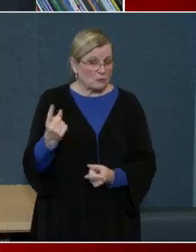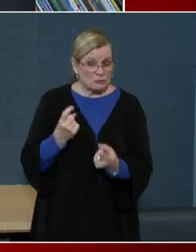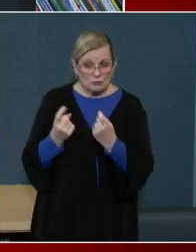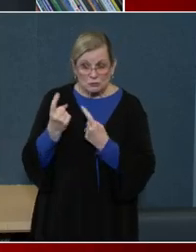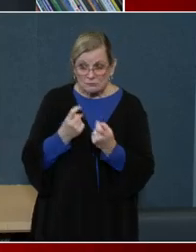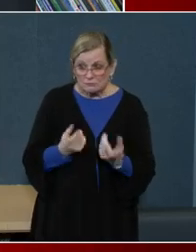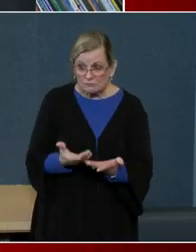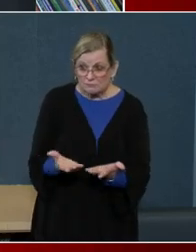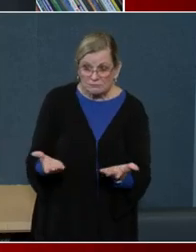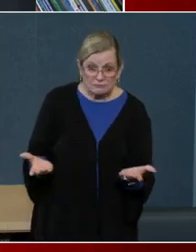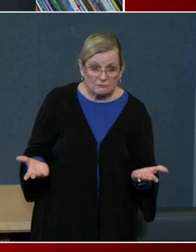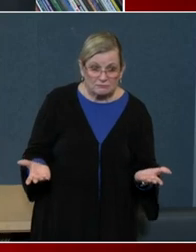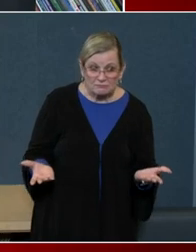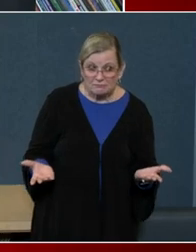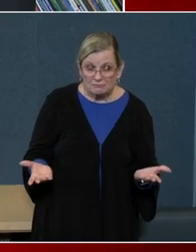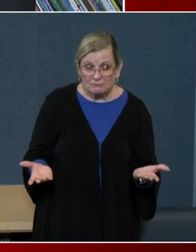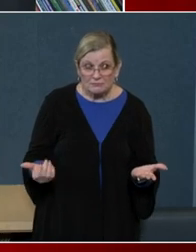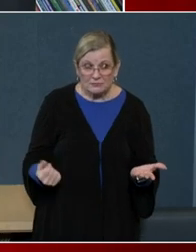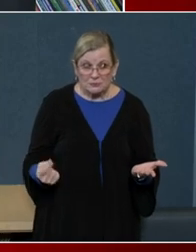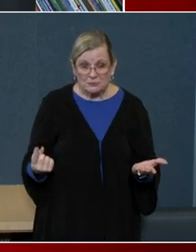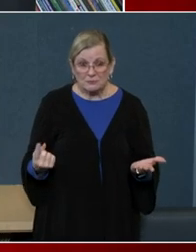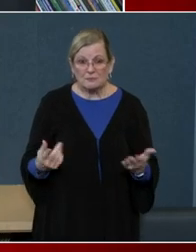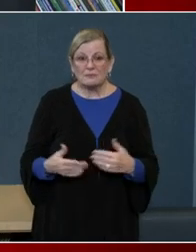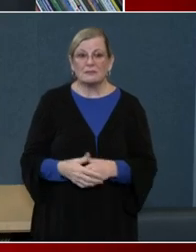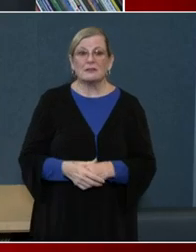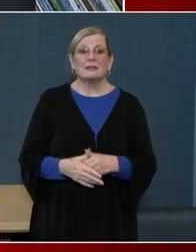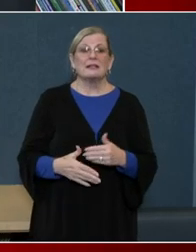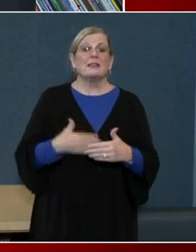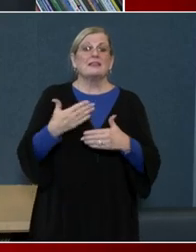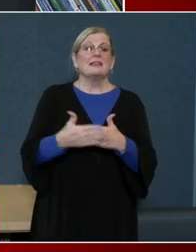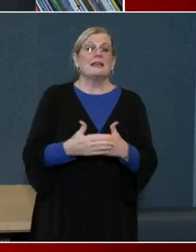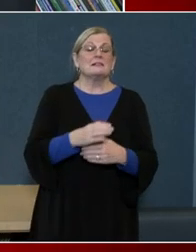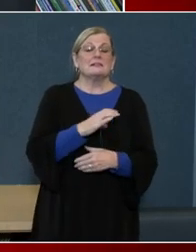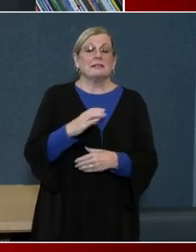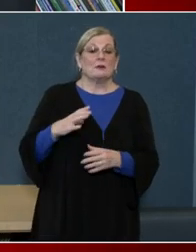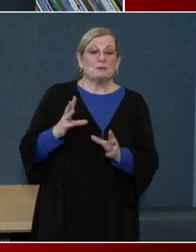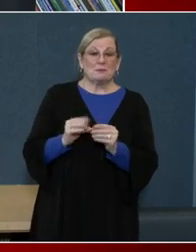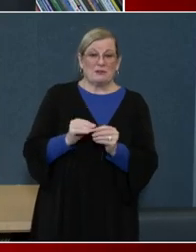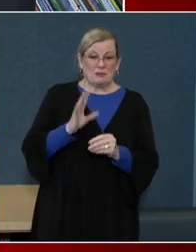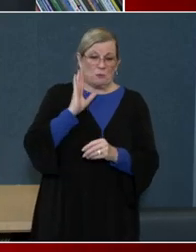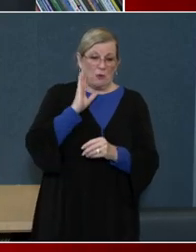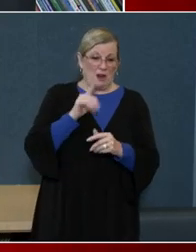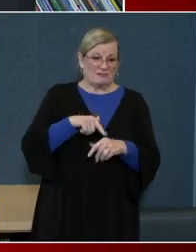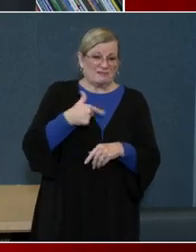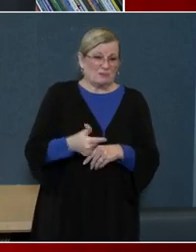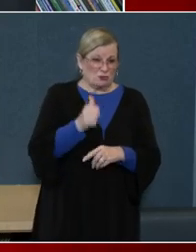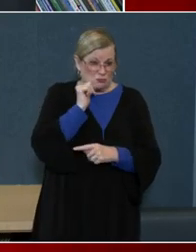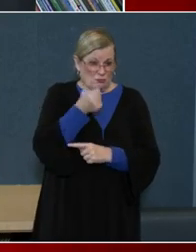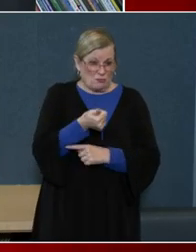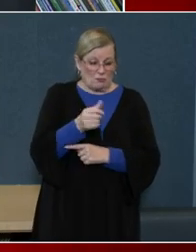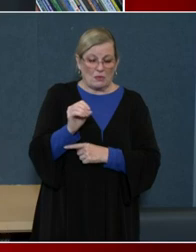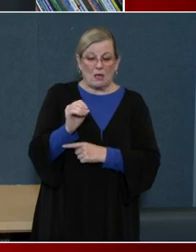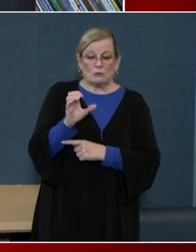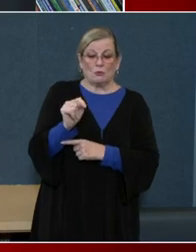meeting. The next council meeting after tomorrow will be on October 20th. Are there any questions?